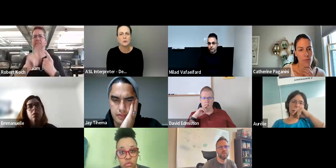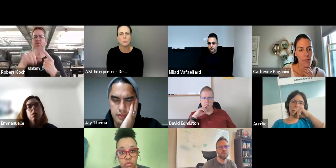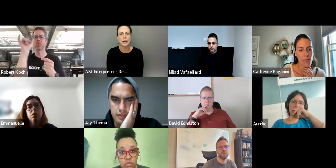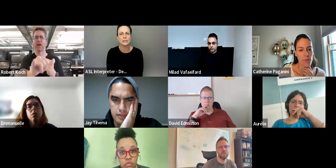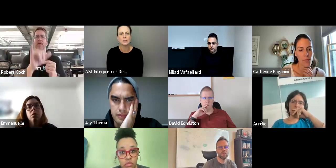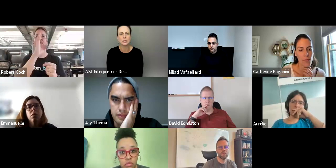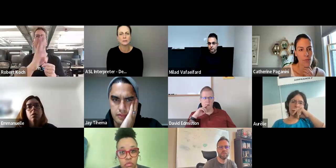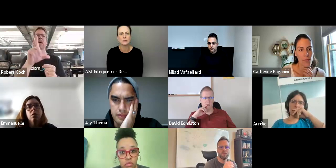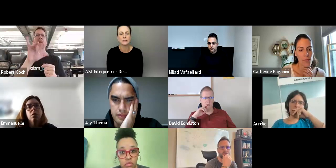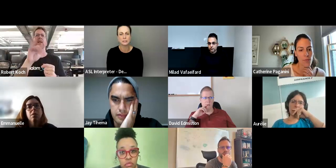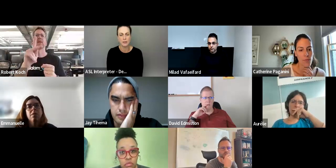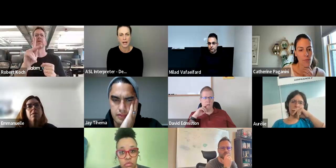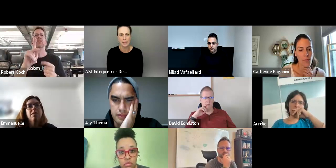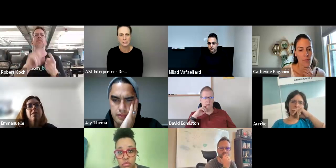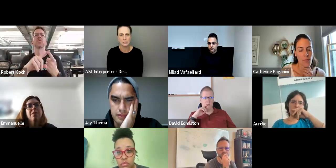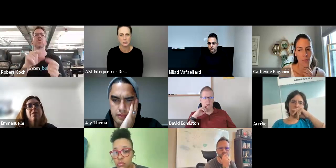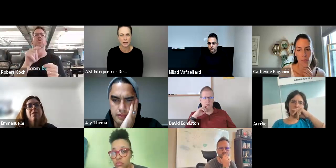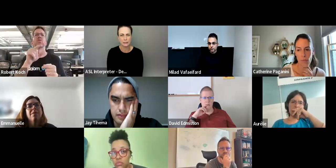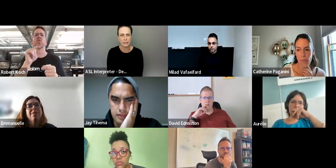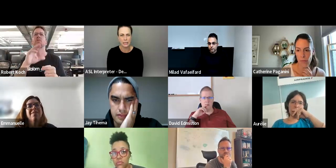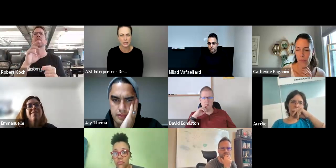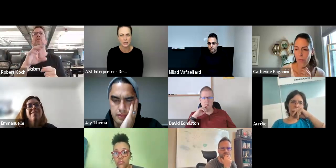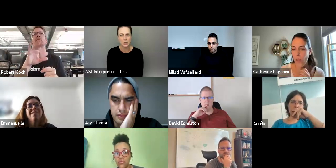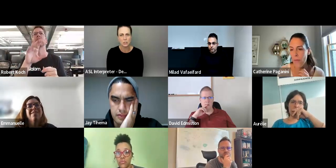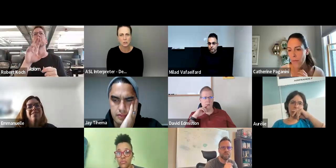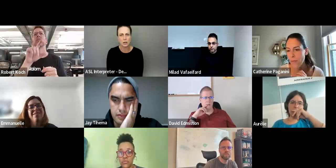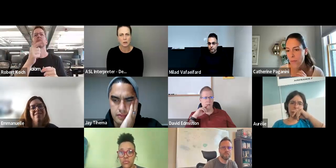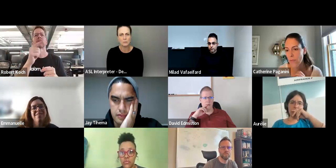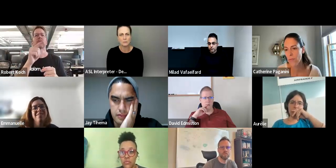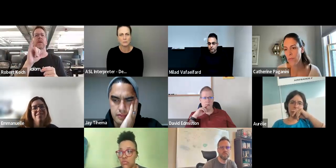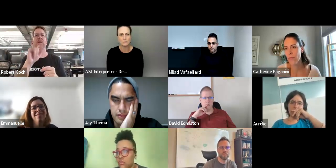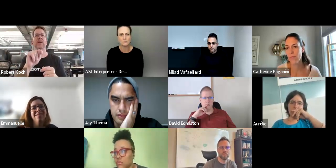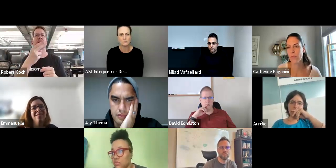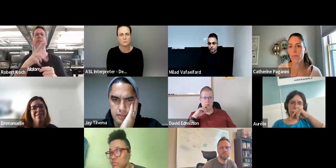Catherine, if you don't mind sharing the link to that direct link